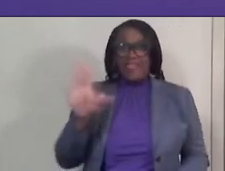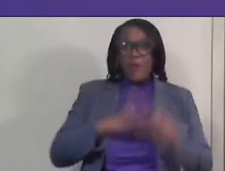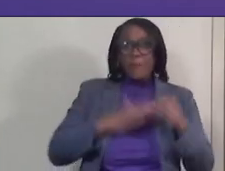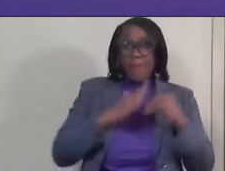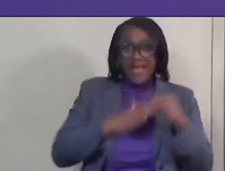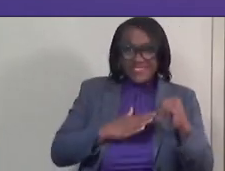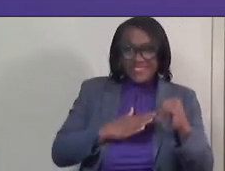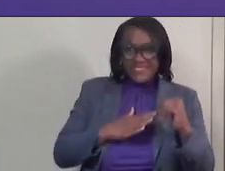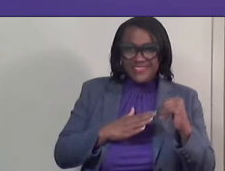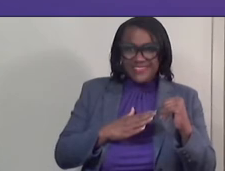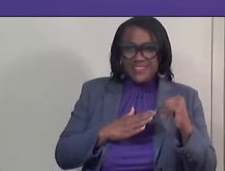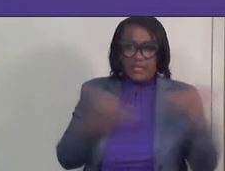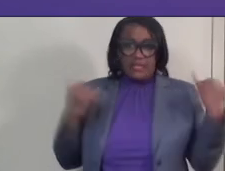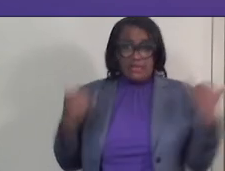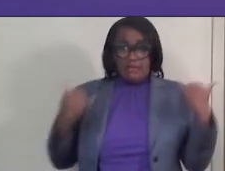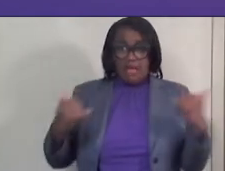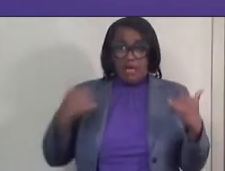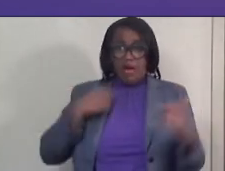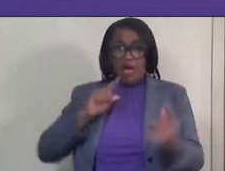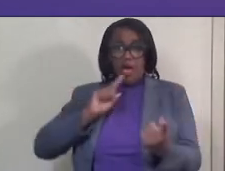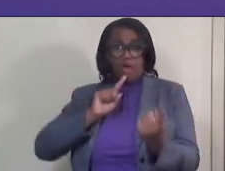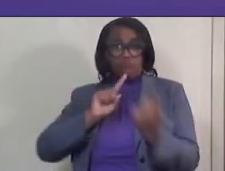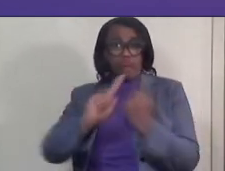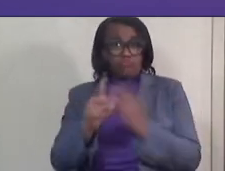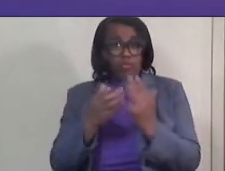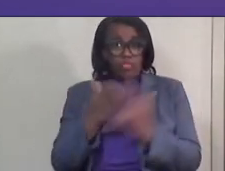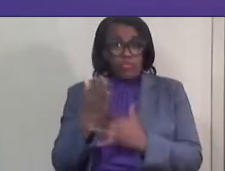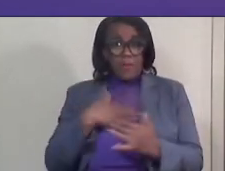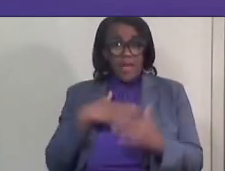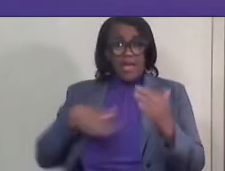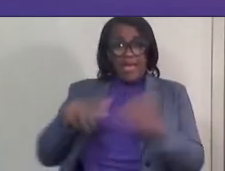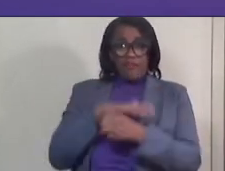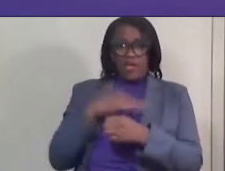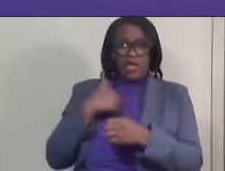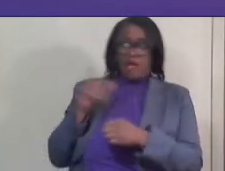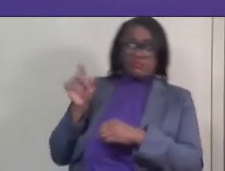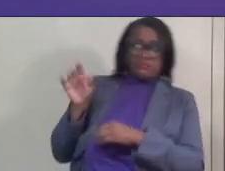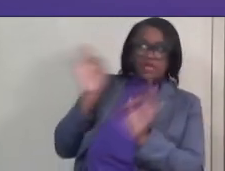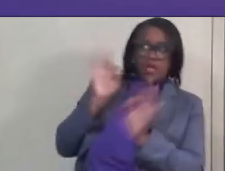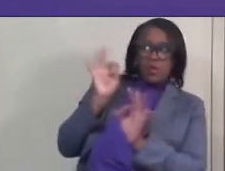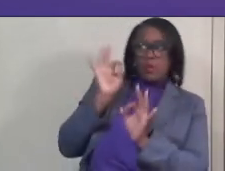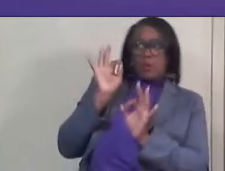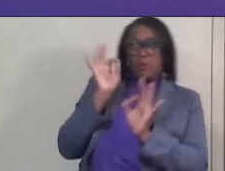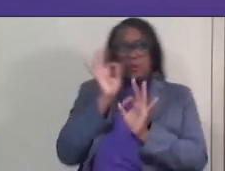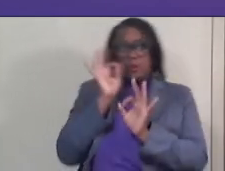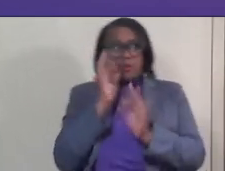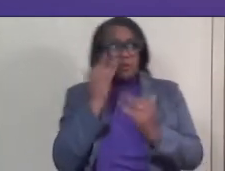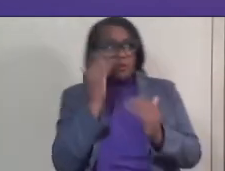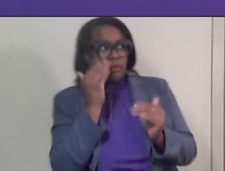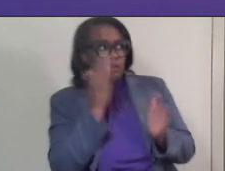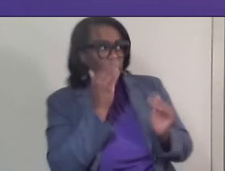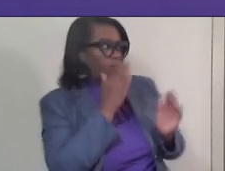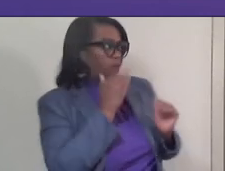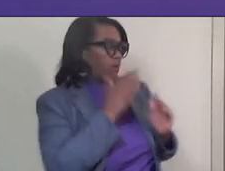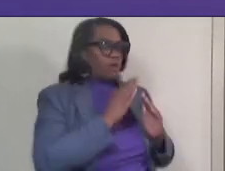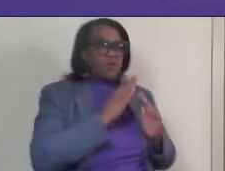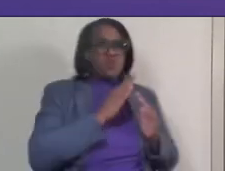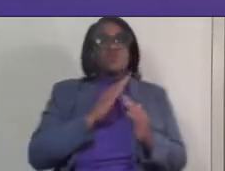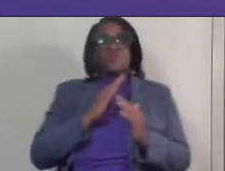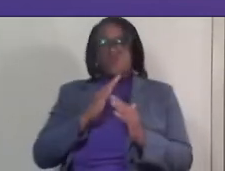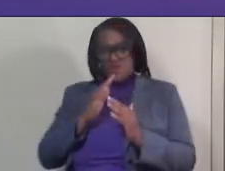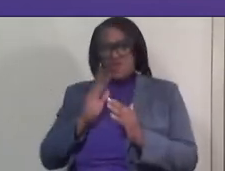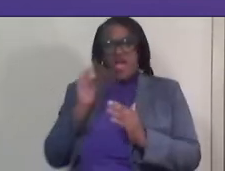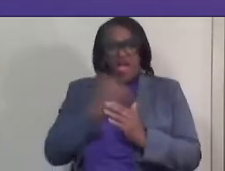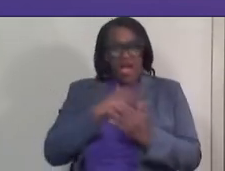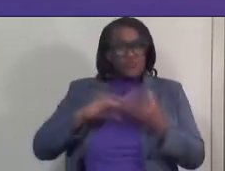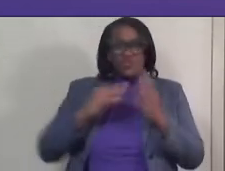And now I can go through my neighborhood and not know people. So in not knowing people, it's also, will our stories not be